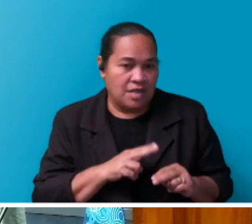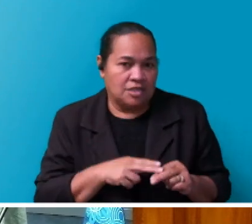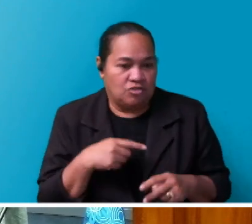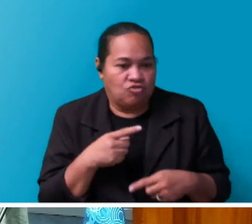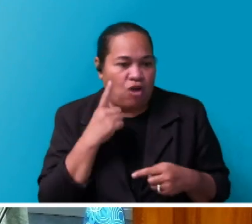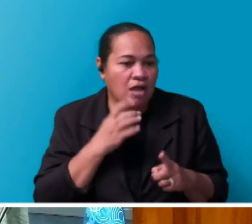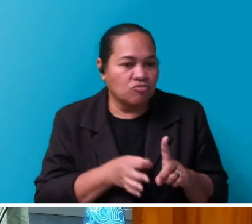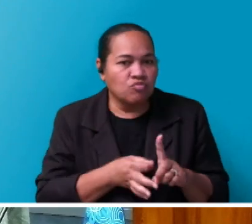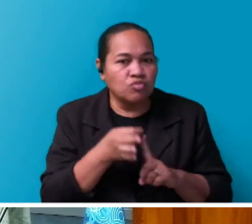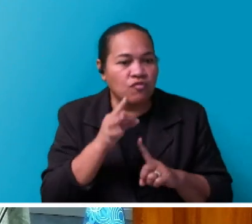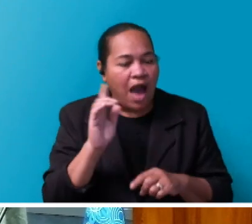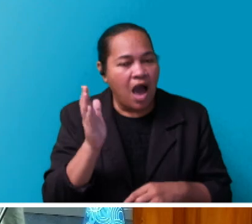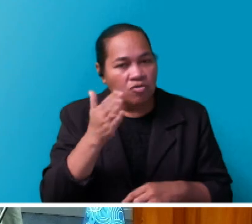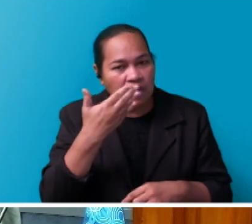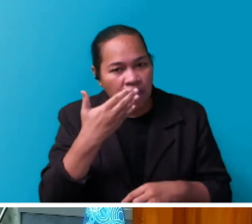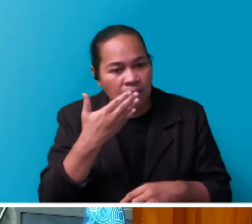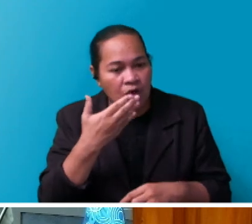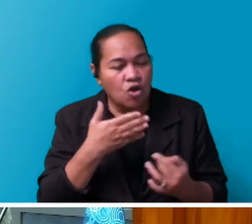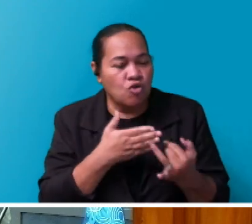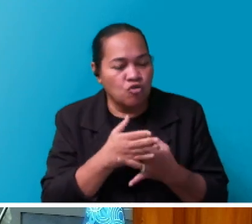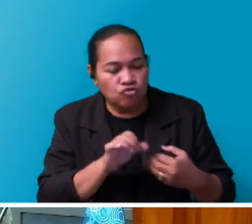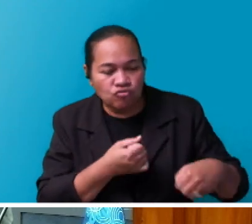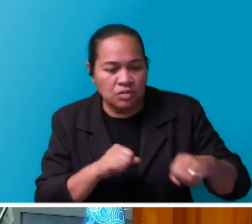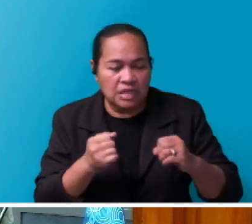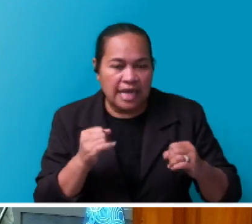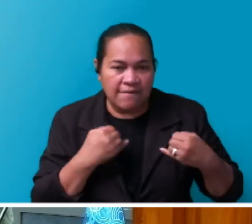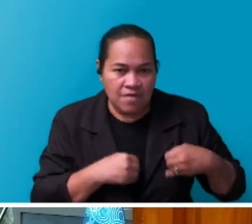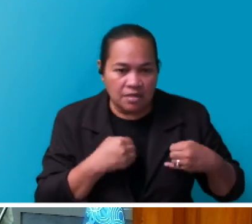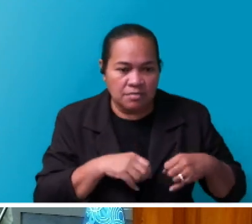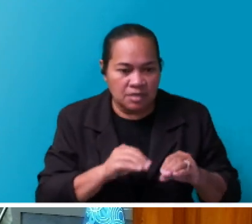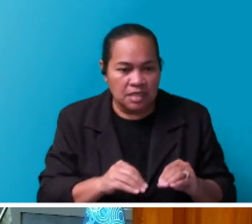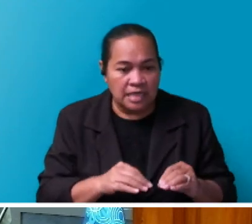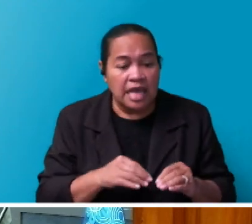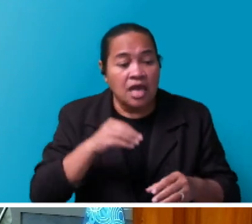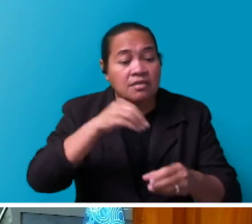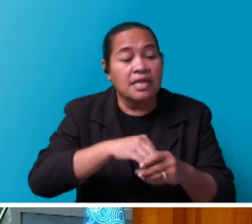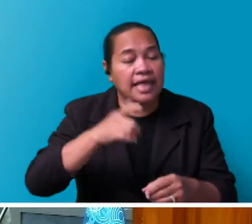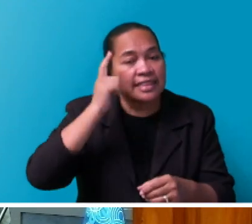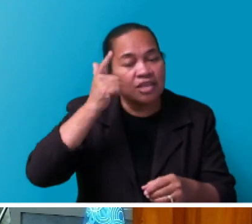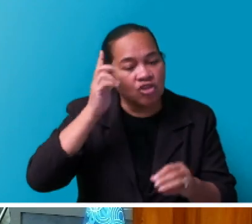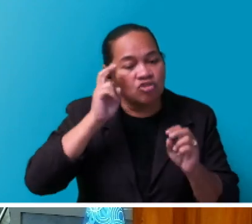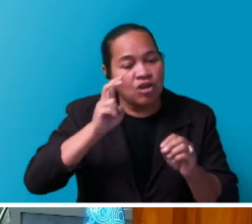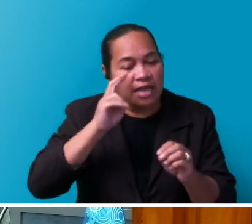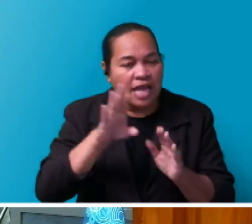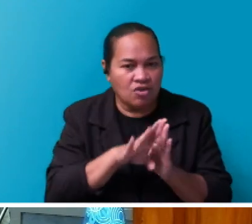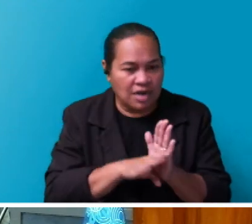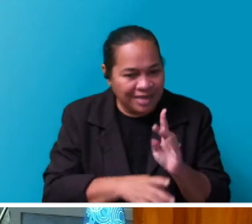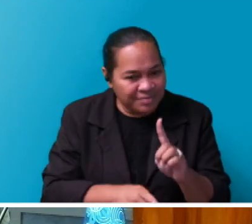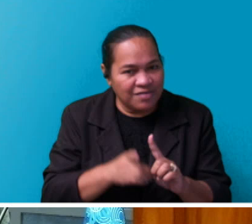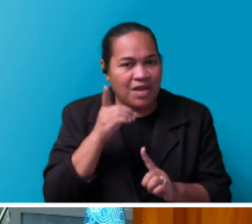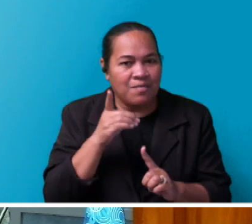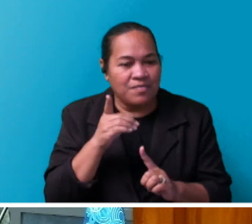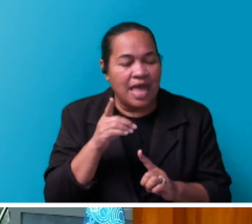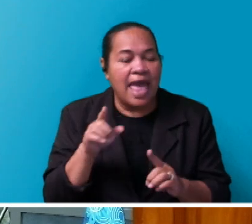improve educational outcome through strategic investments in teacher training, curriculum development, and